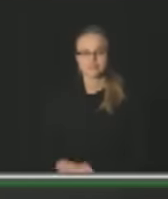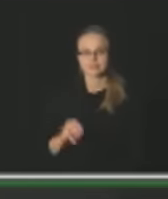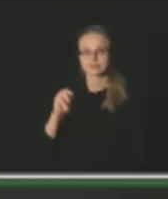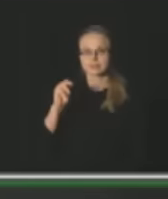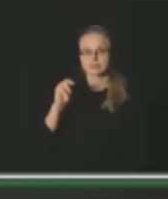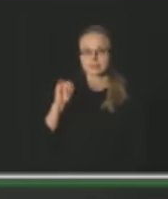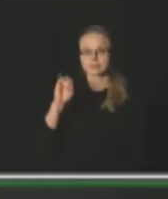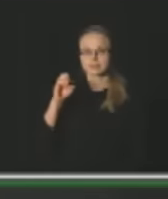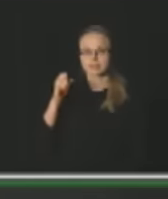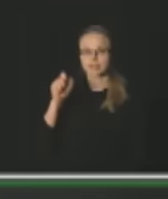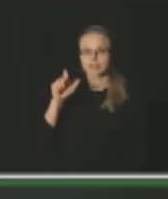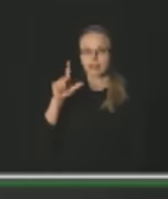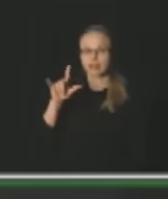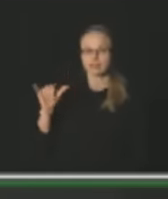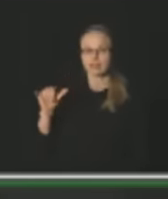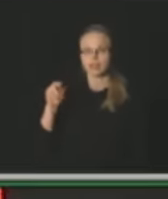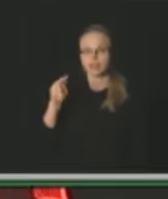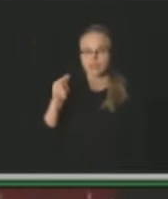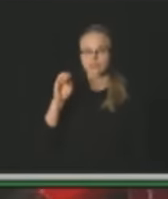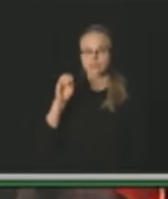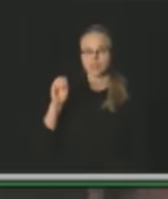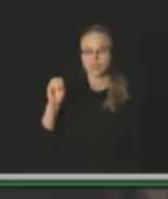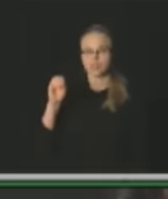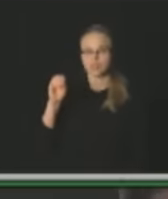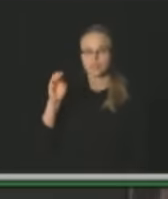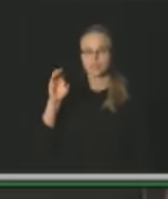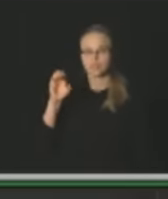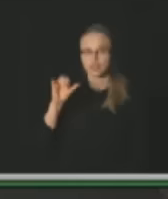Michaela Nucal.